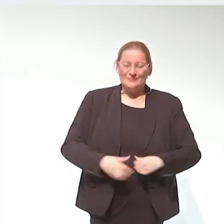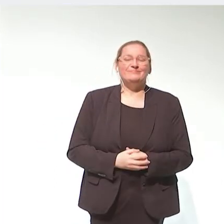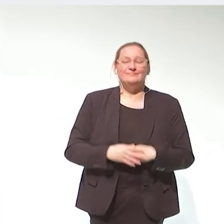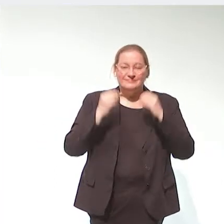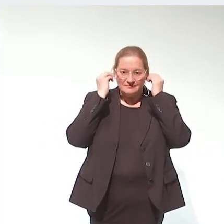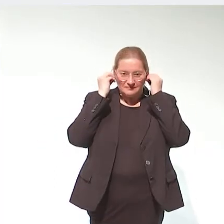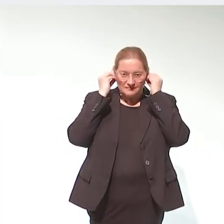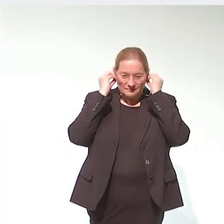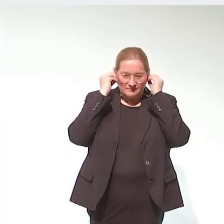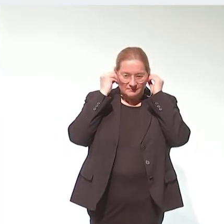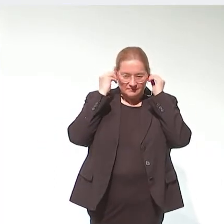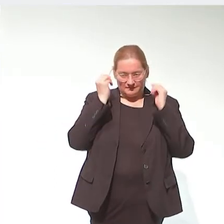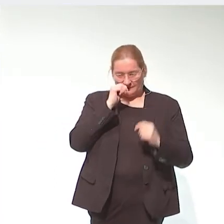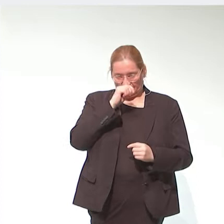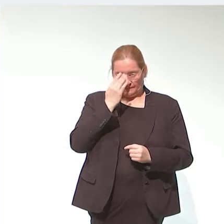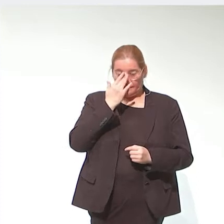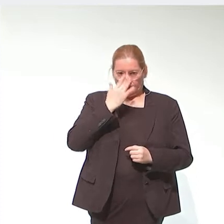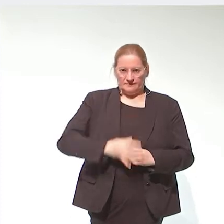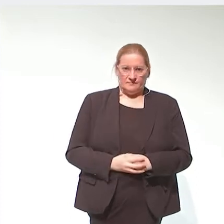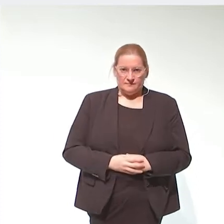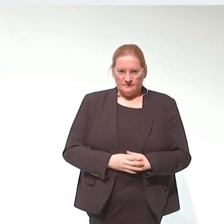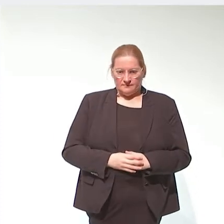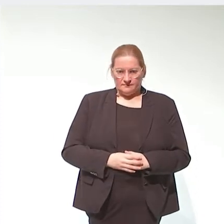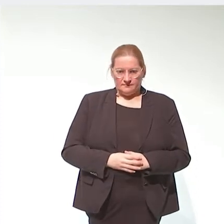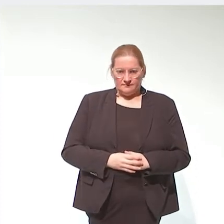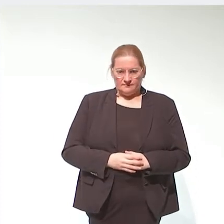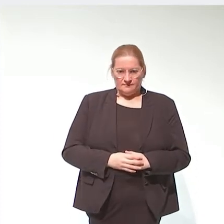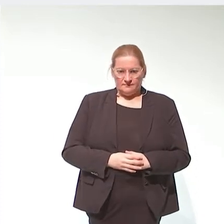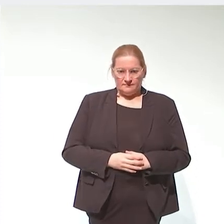rights at European level. You have 7 minutes, madam.